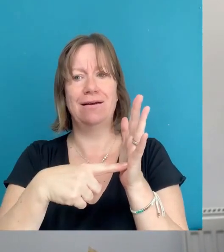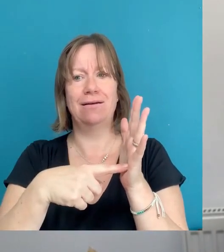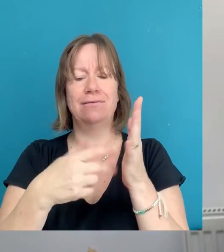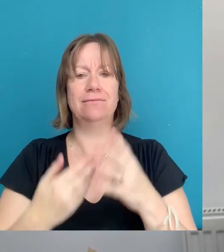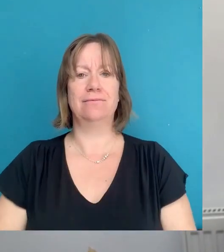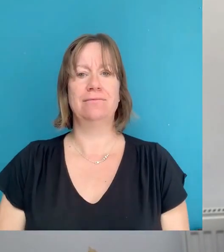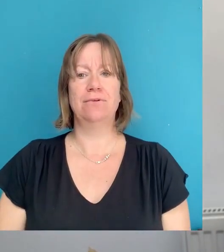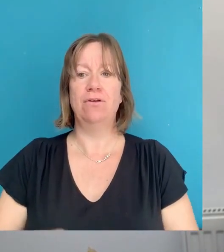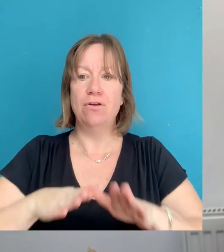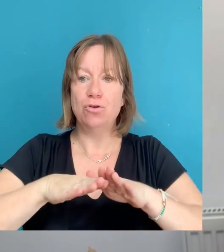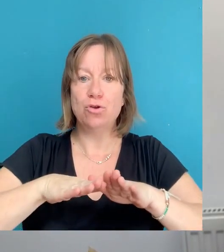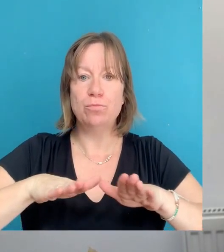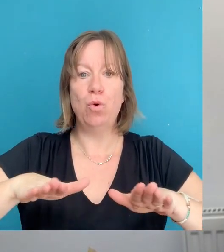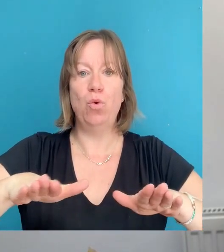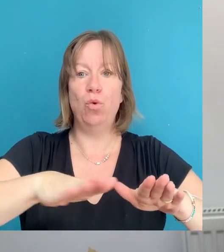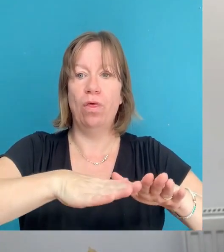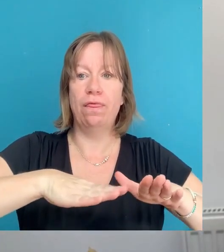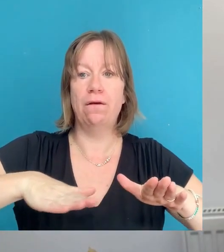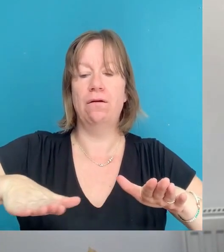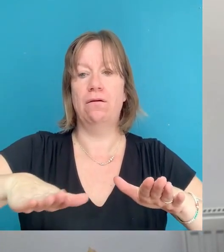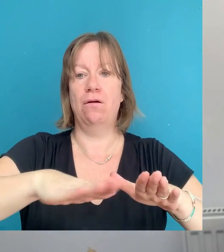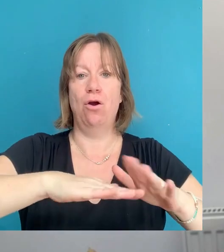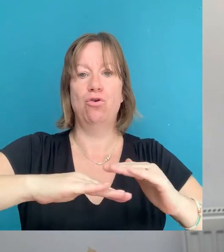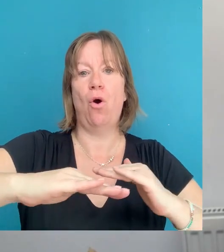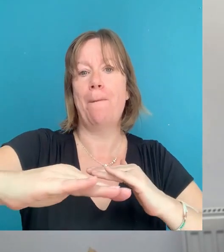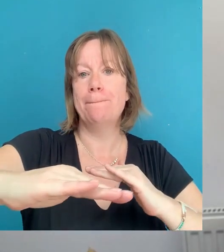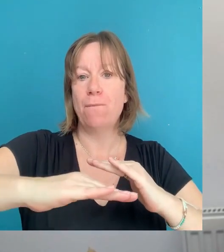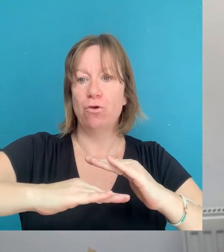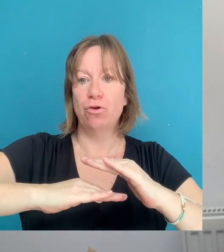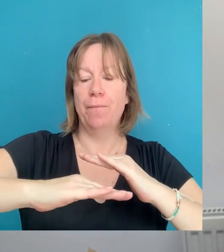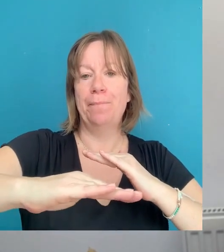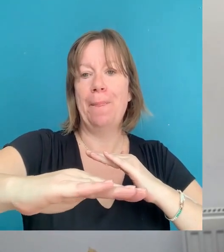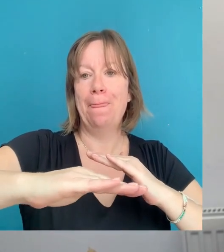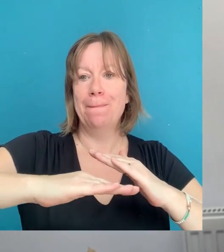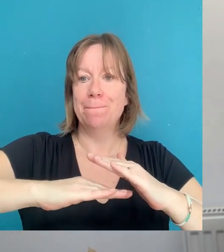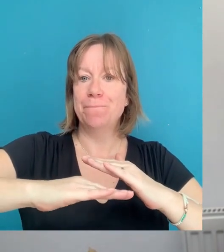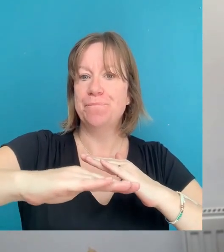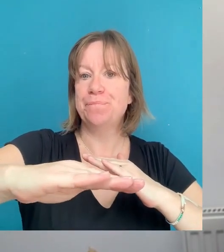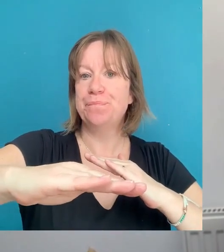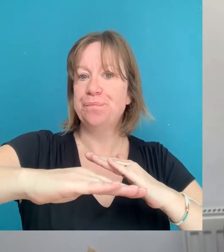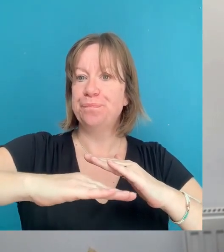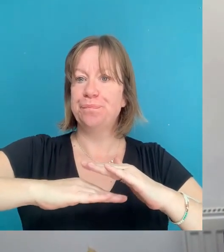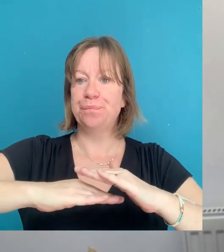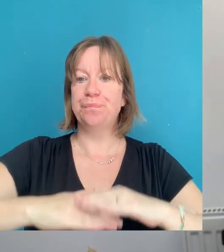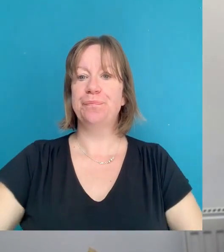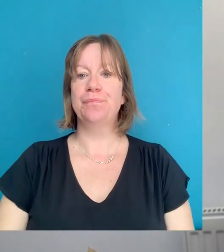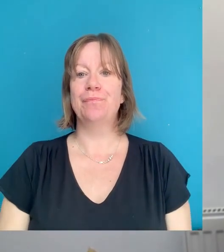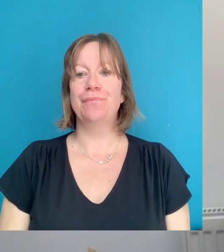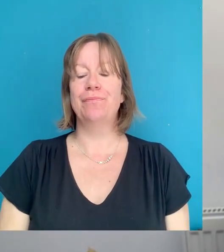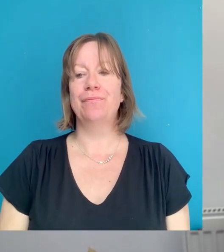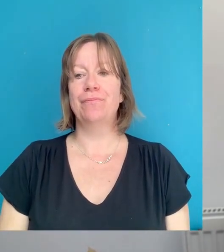and with my palms, I'm just rubbing from top to bottom